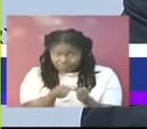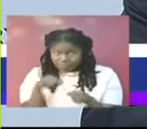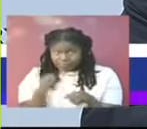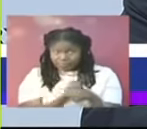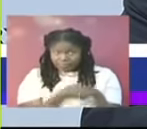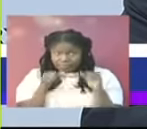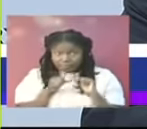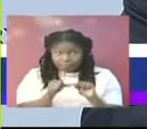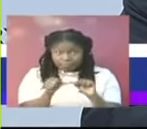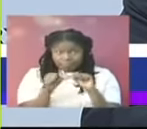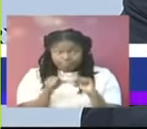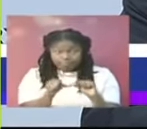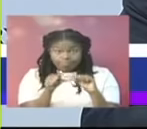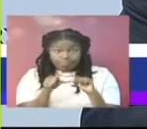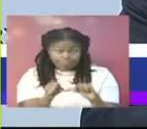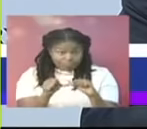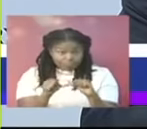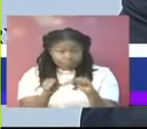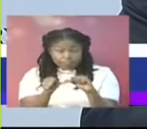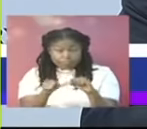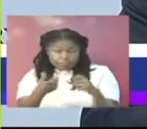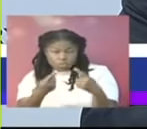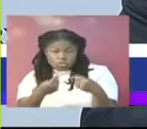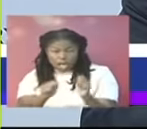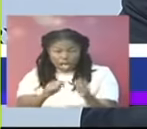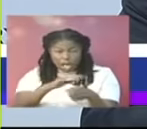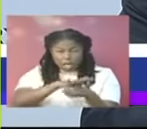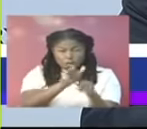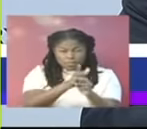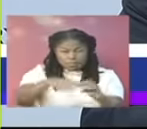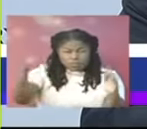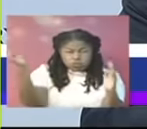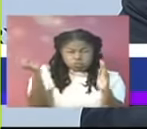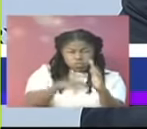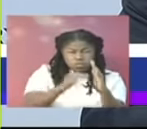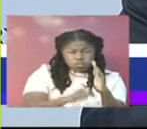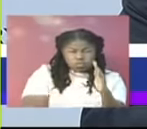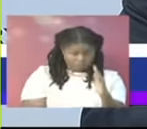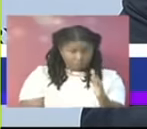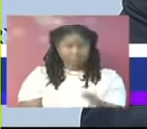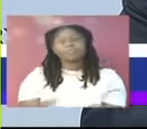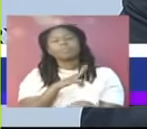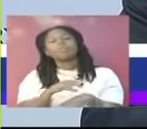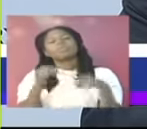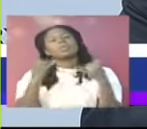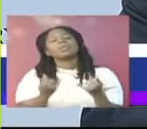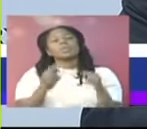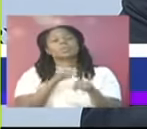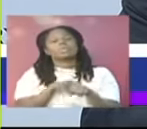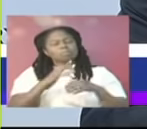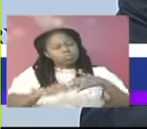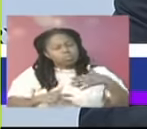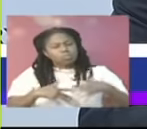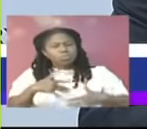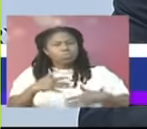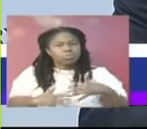this vaccination of the population, and as we continue to have the time roll forward and individuals become